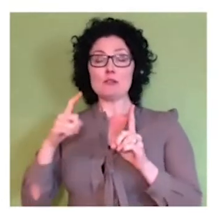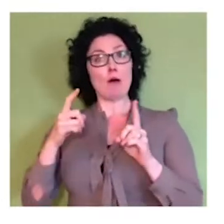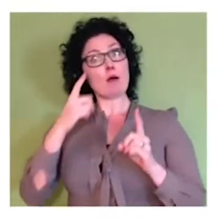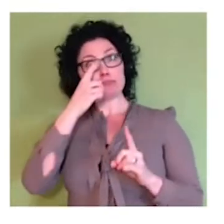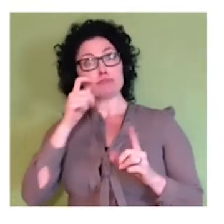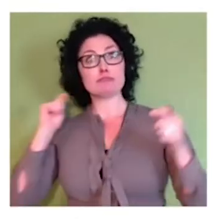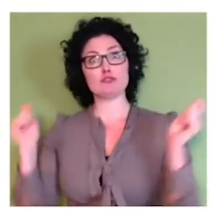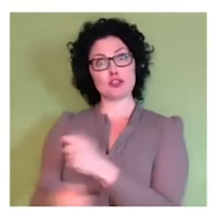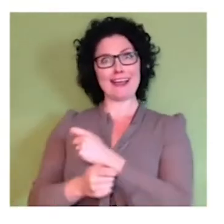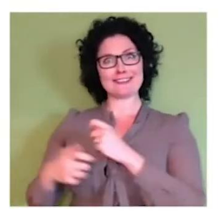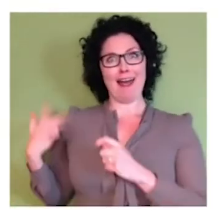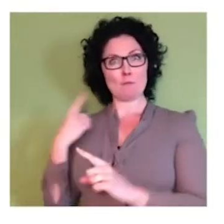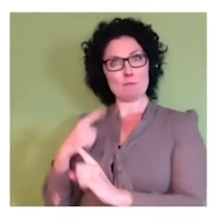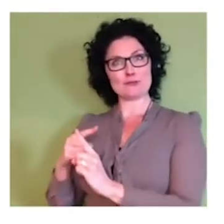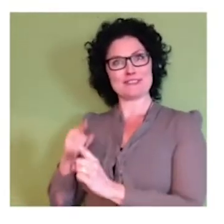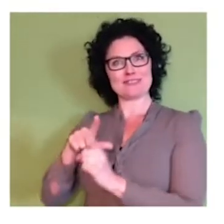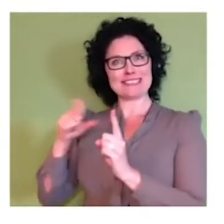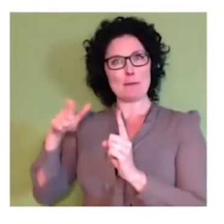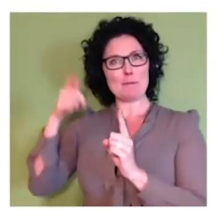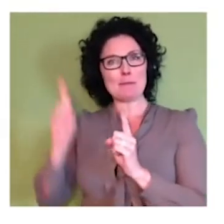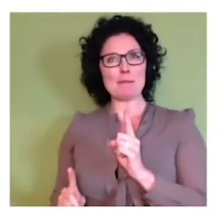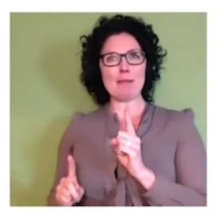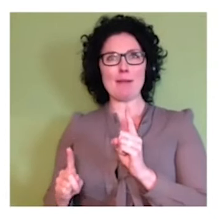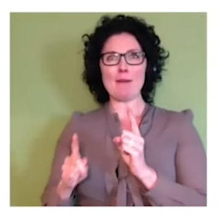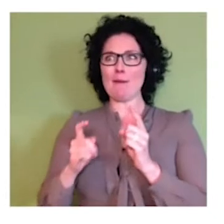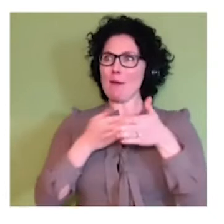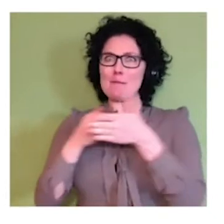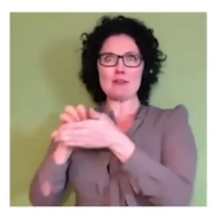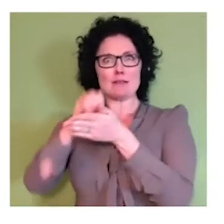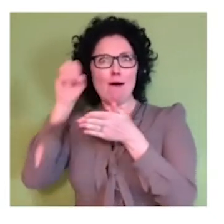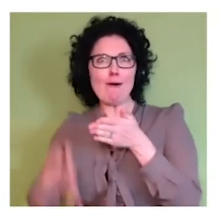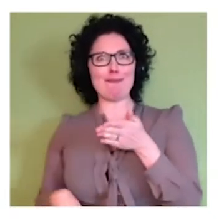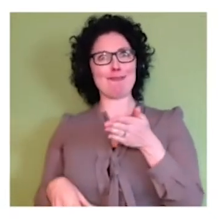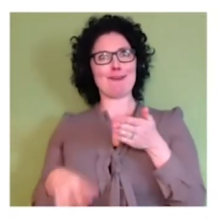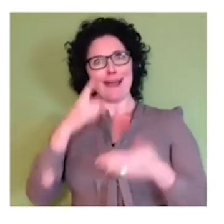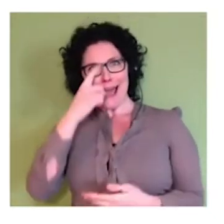New technology has been essential to breaking down and removing barriers across society.